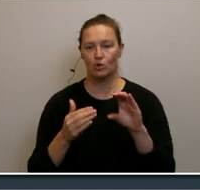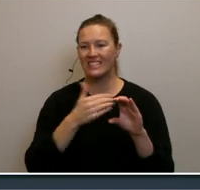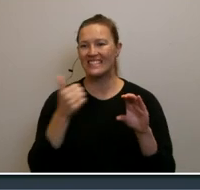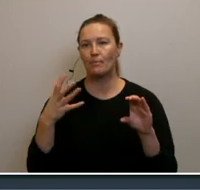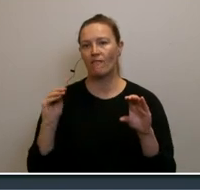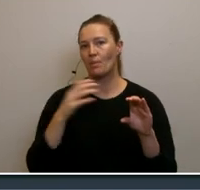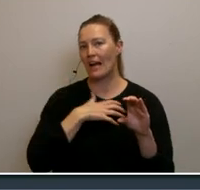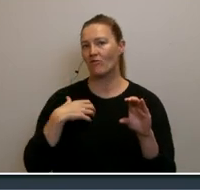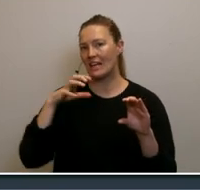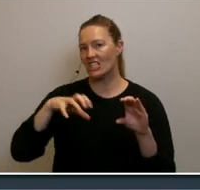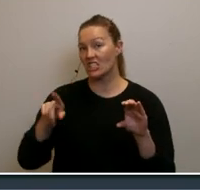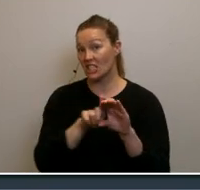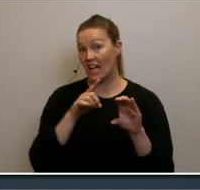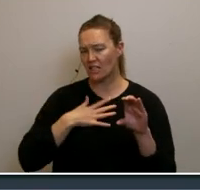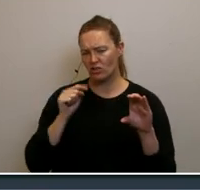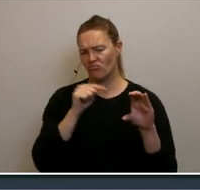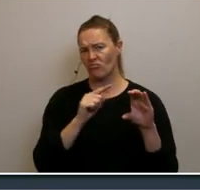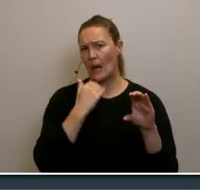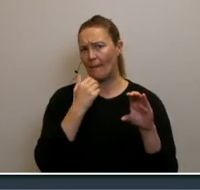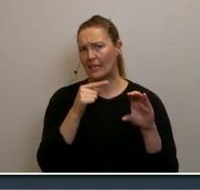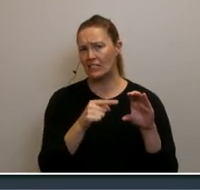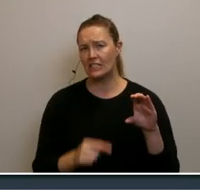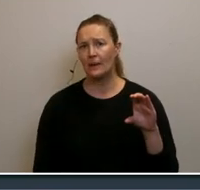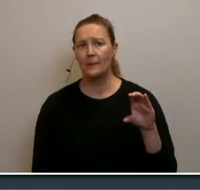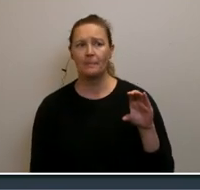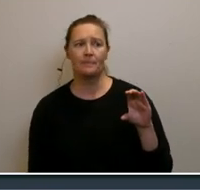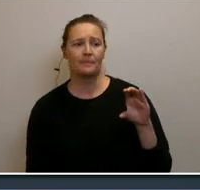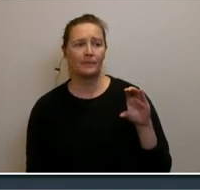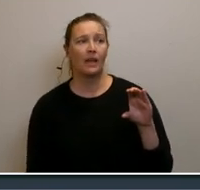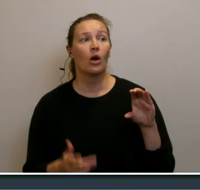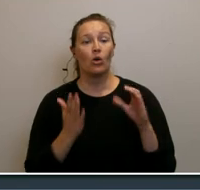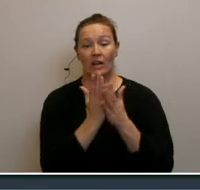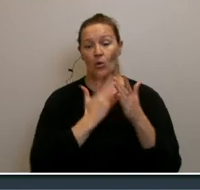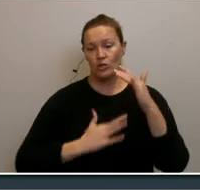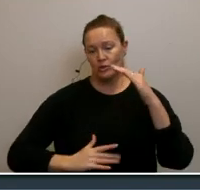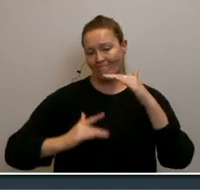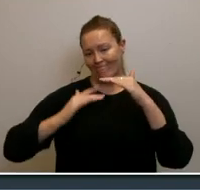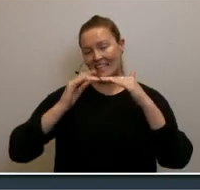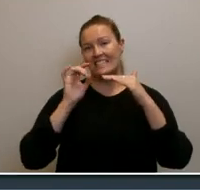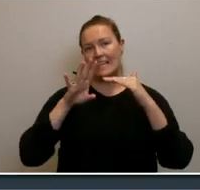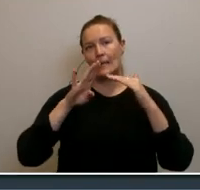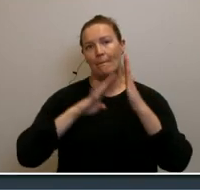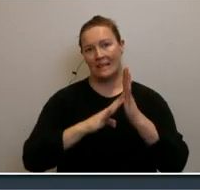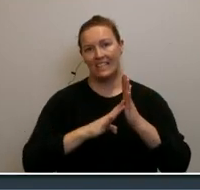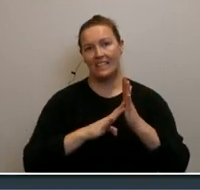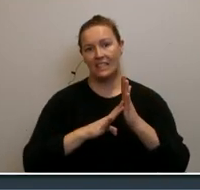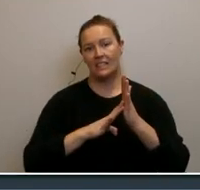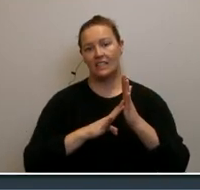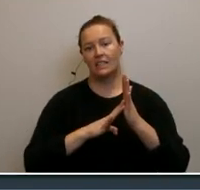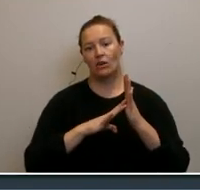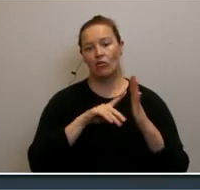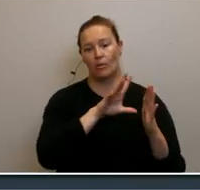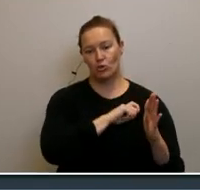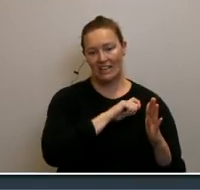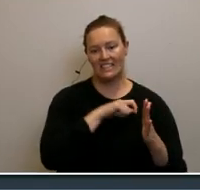government agencies like ourselves. Yes, so the target is to get to a 10 million figure of trusts, local